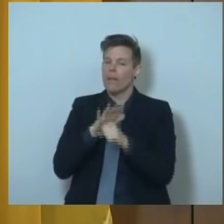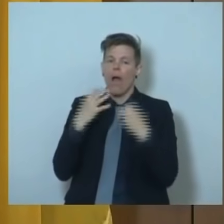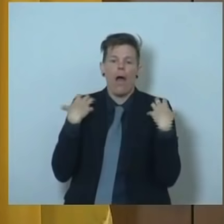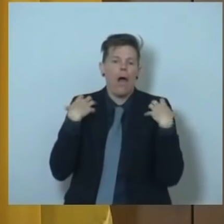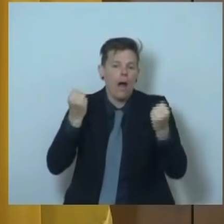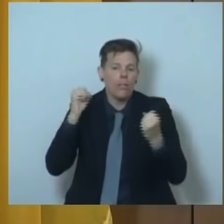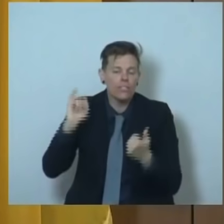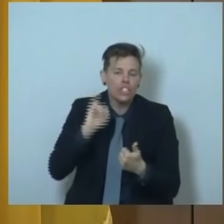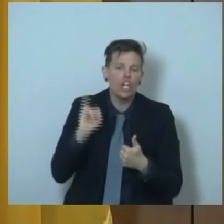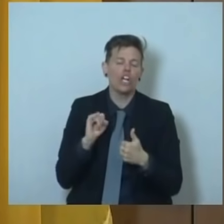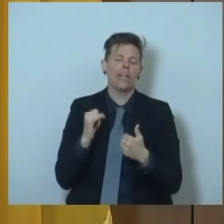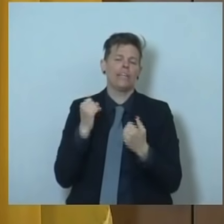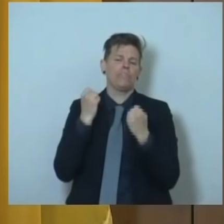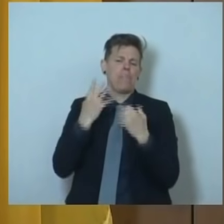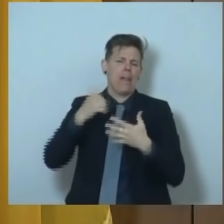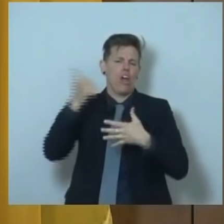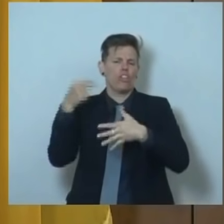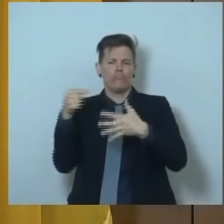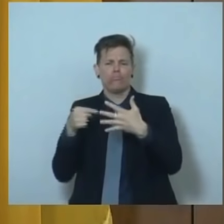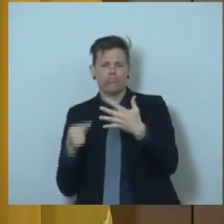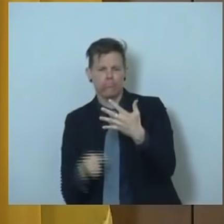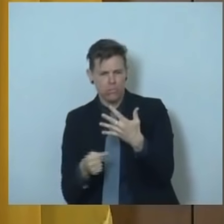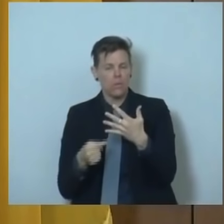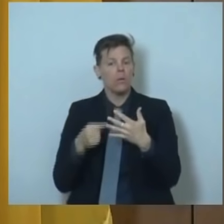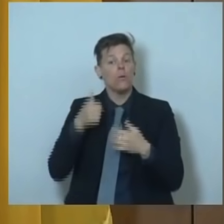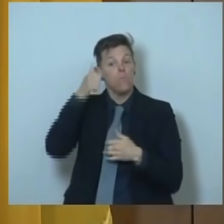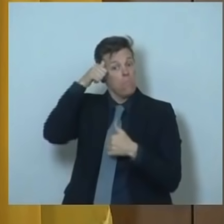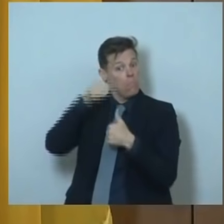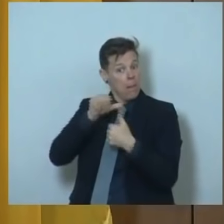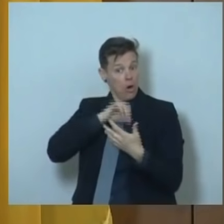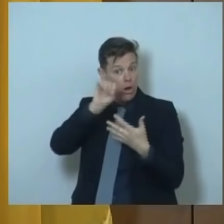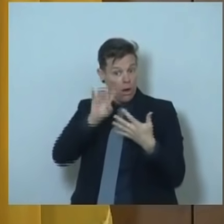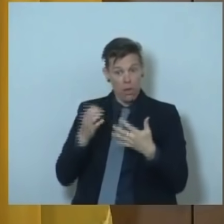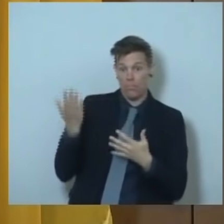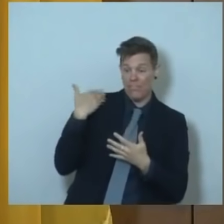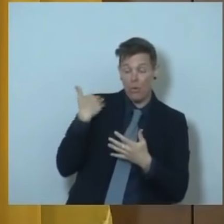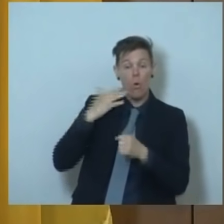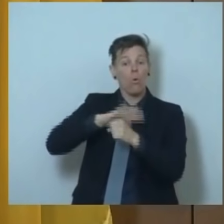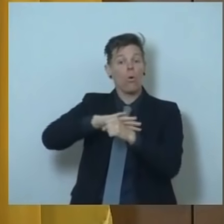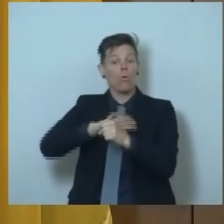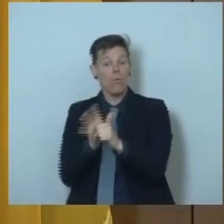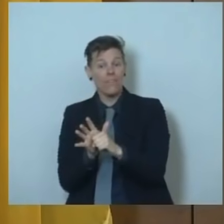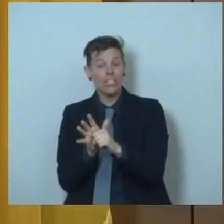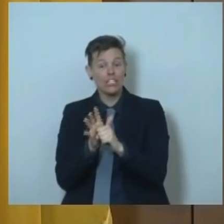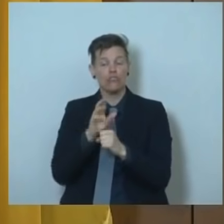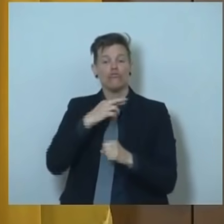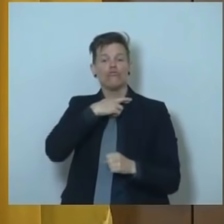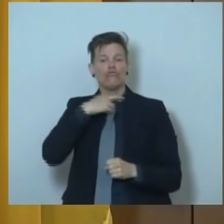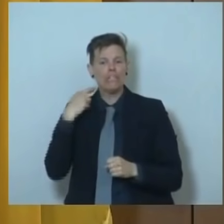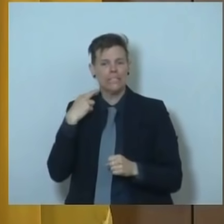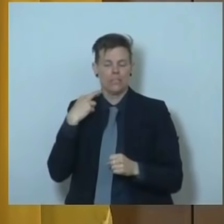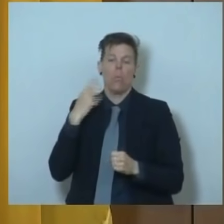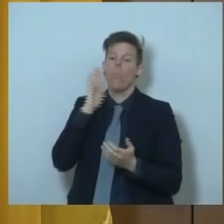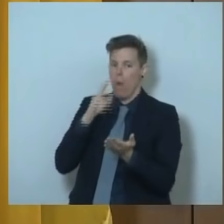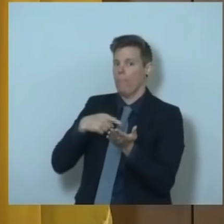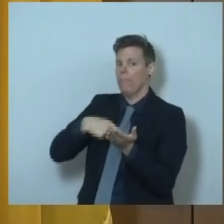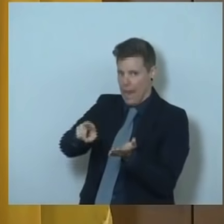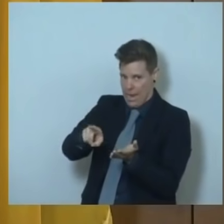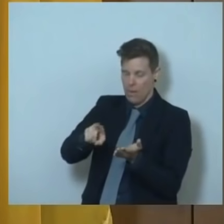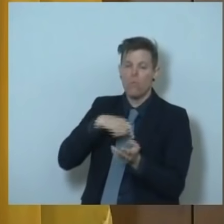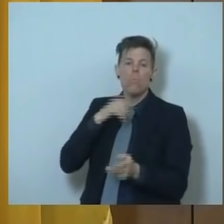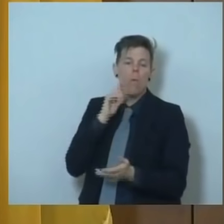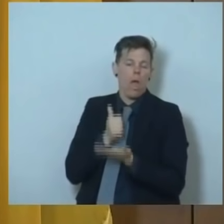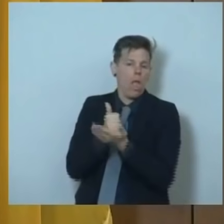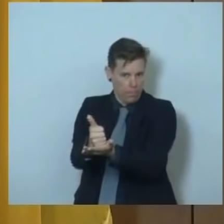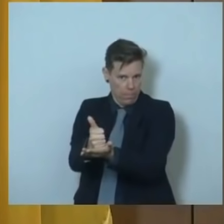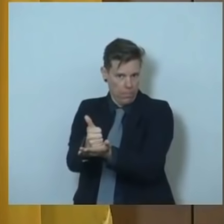earlier press conference, we've made sure that all their COVID-19 risk would be covered and treatment. And we wanted to make sure that that was